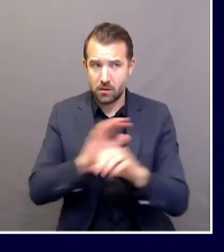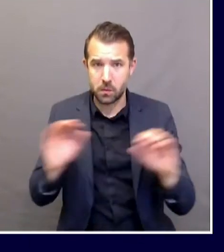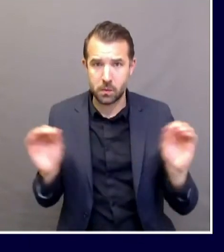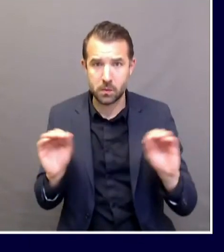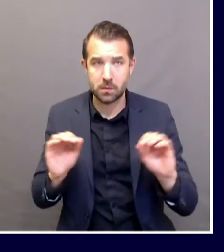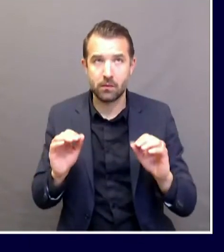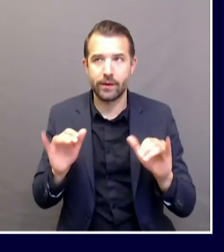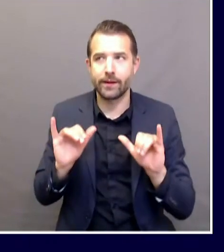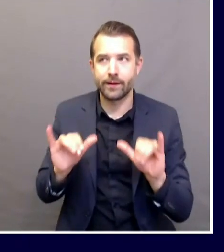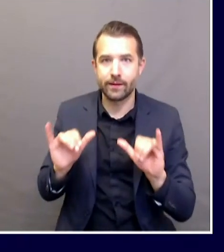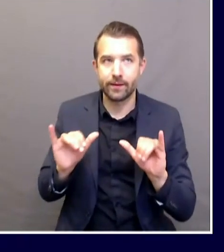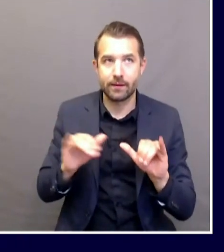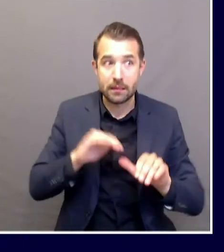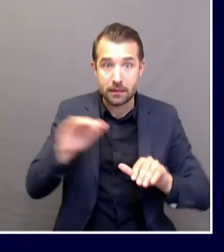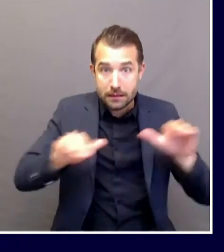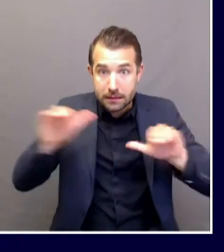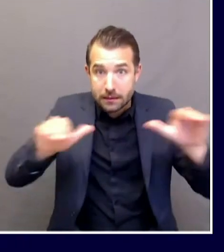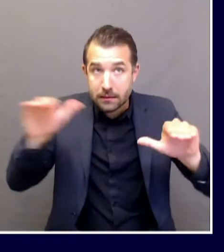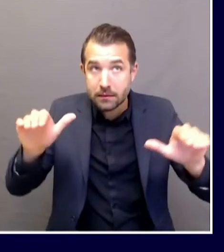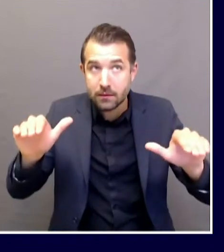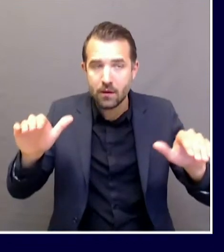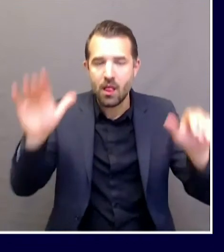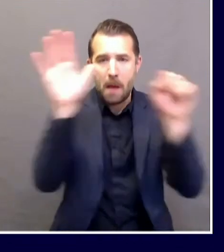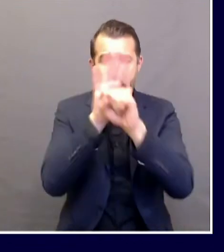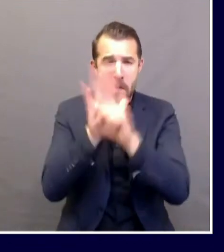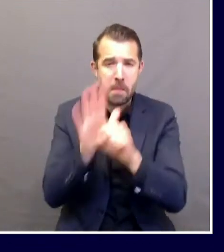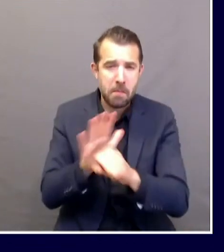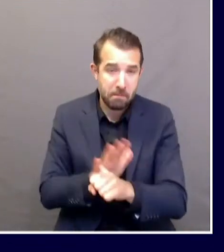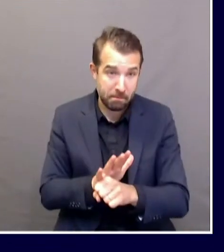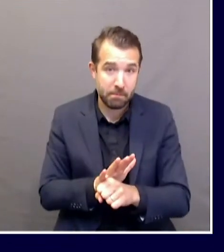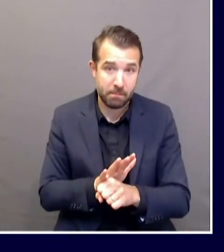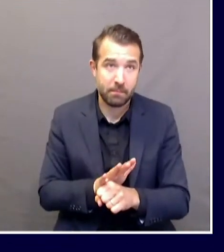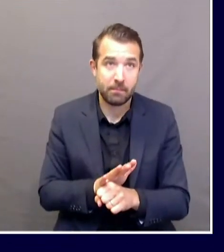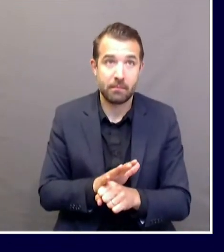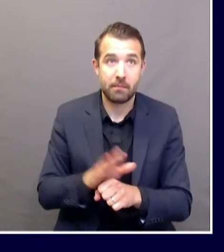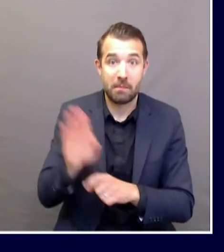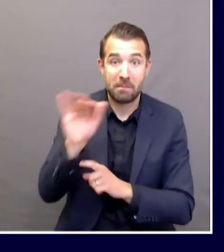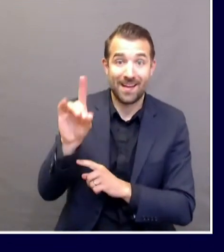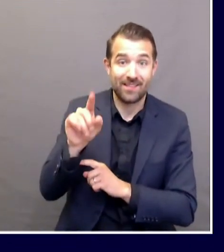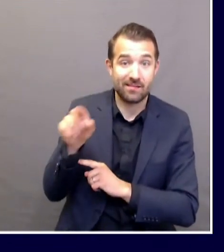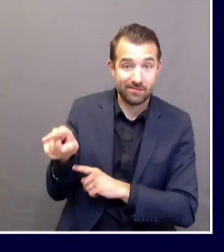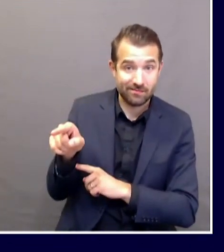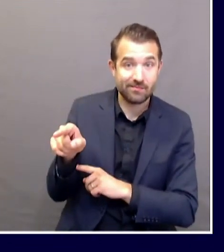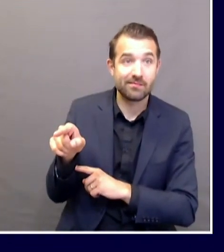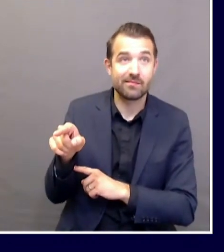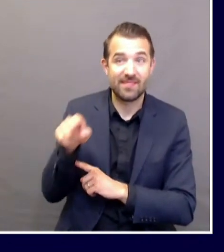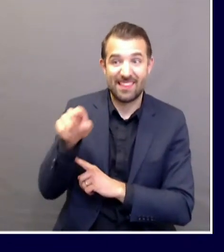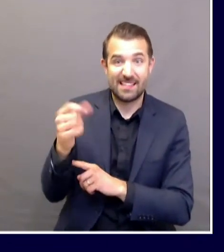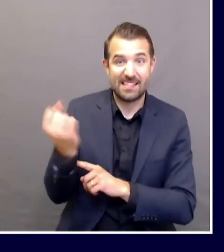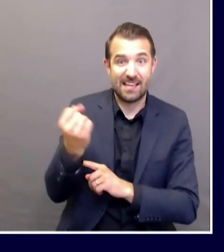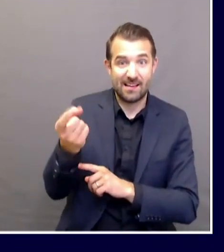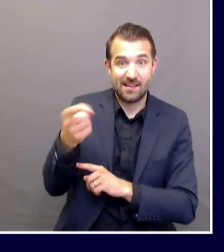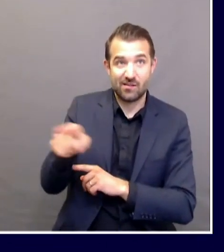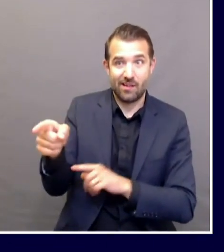have already been snapped up. Now we're working on how and in what capacity we can do walk-up hours as